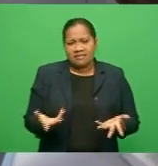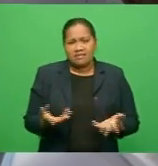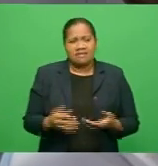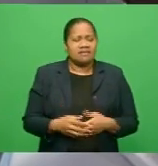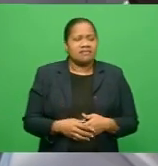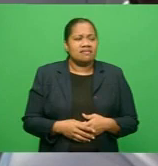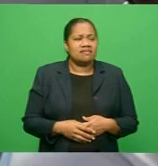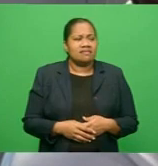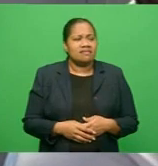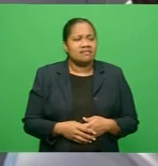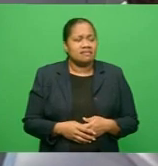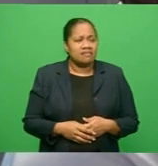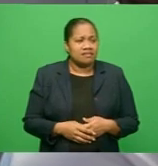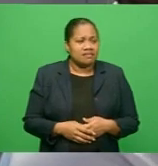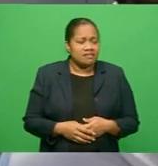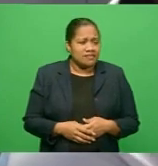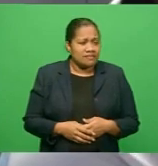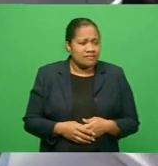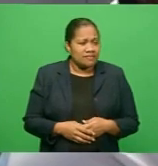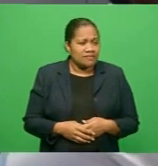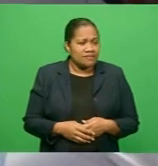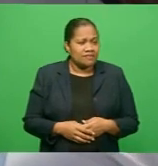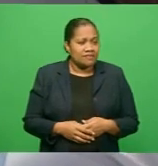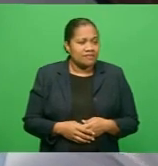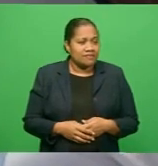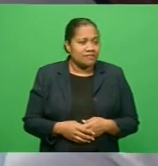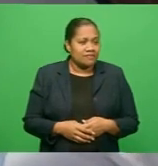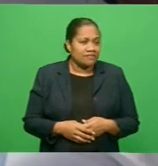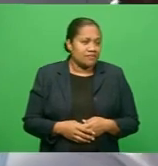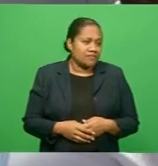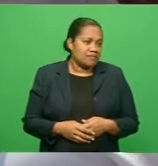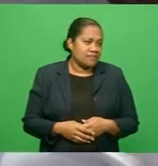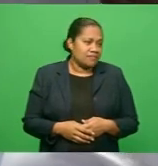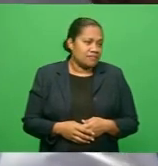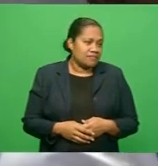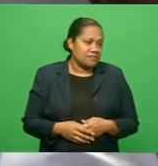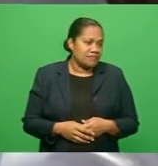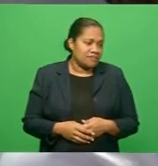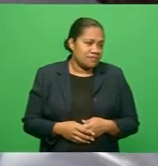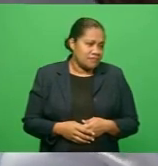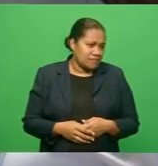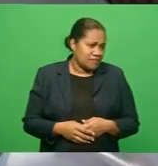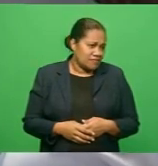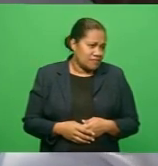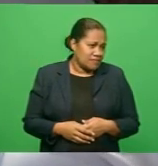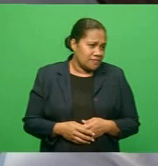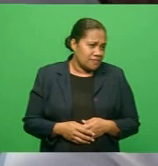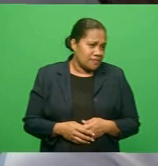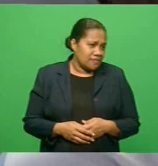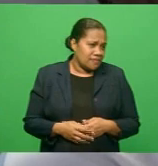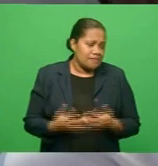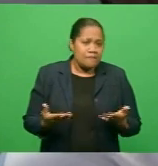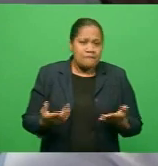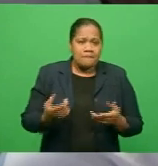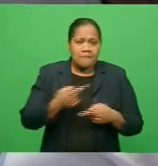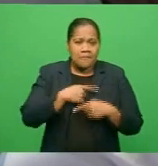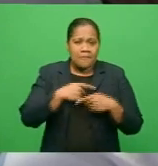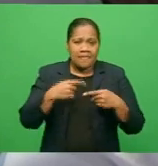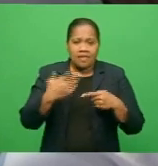can be located to a housing authority block where we are eligibility to buy,